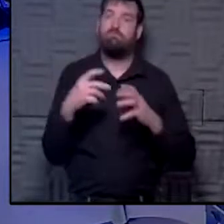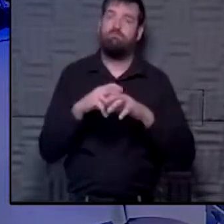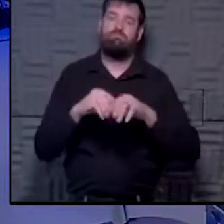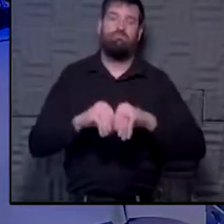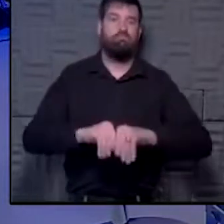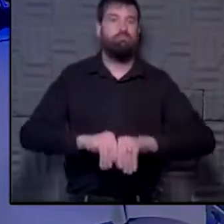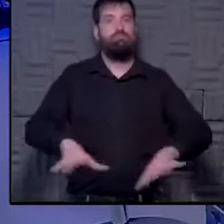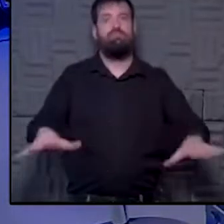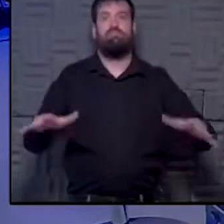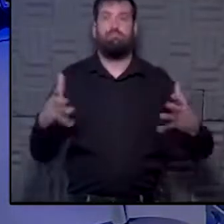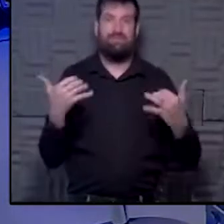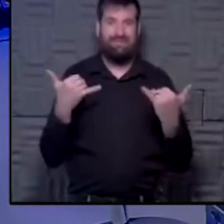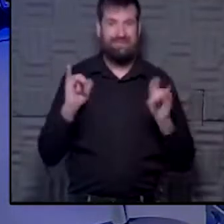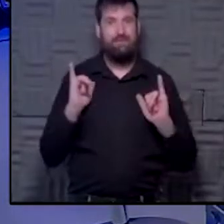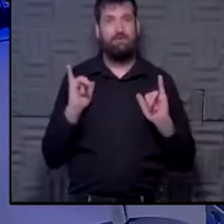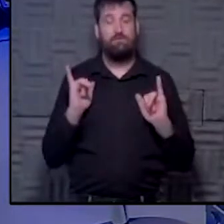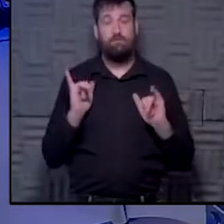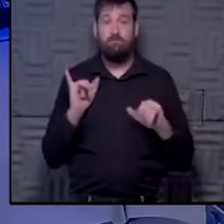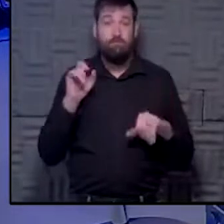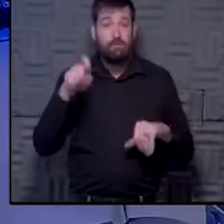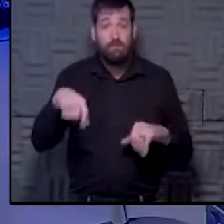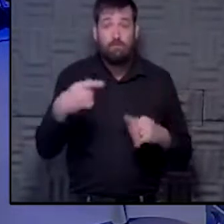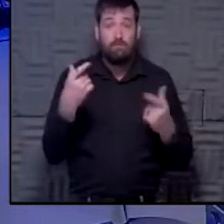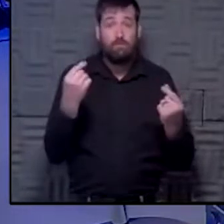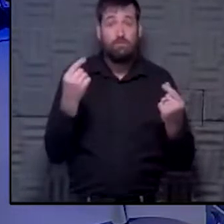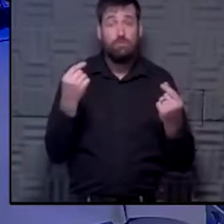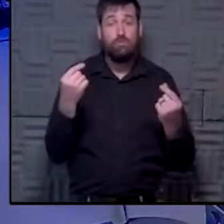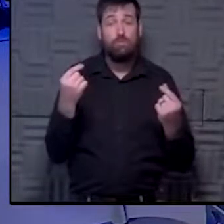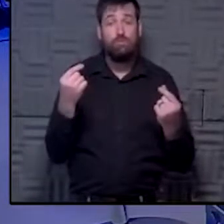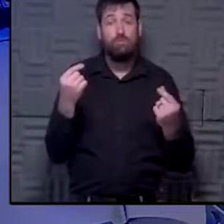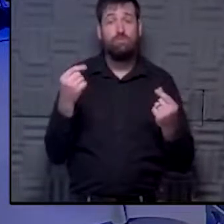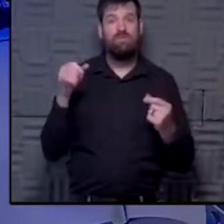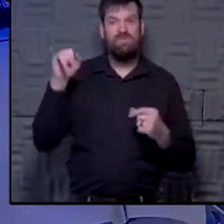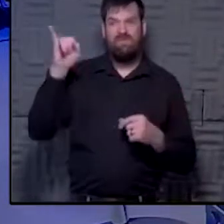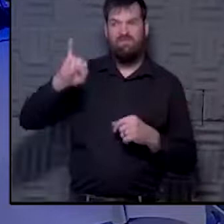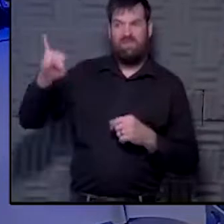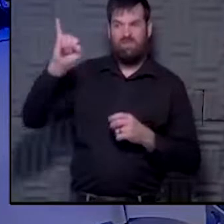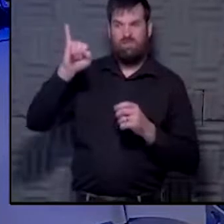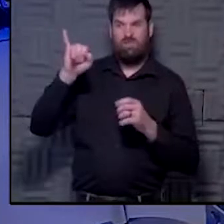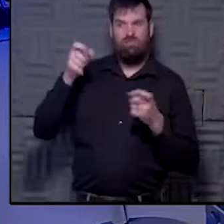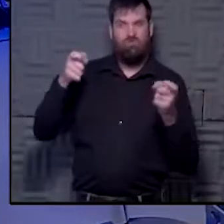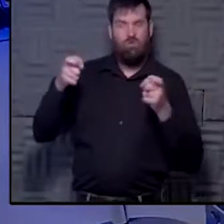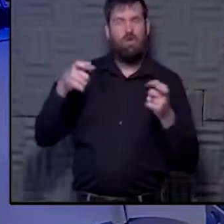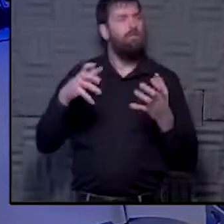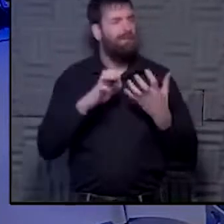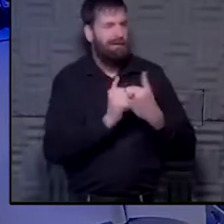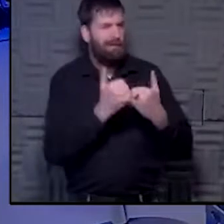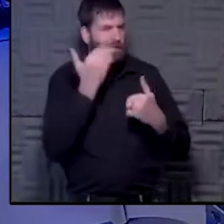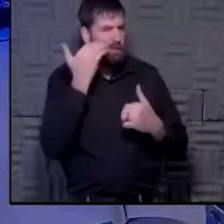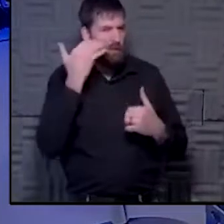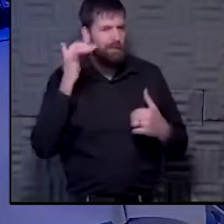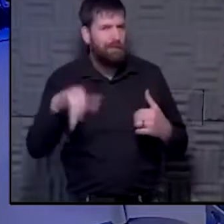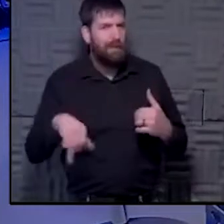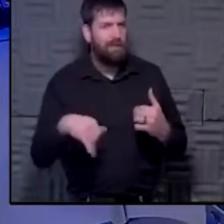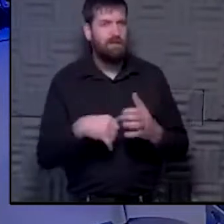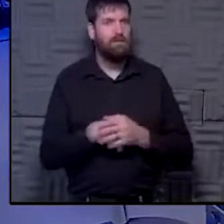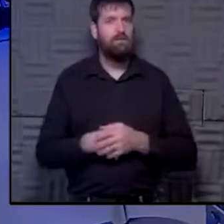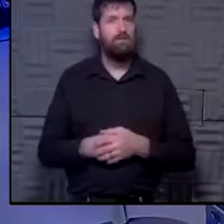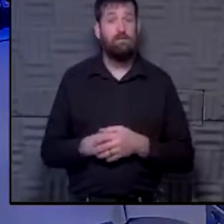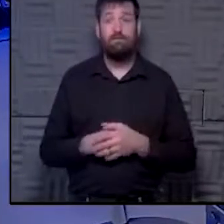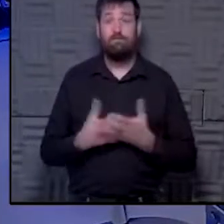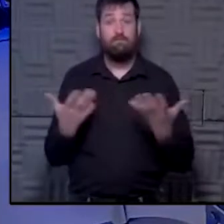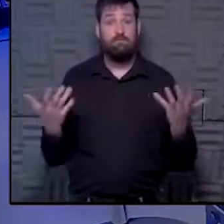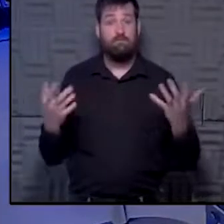community transmission. And all we have to do is back off the infection control. You say, well, how do you know it's infection control? And the answer